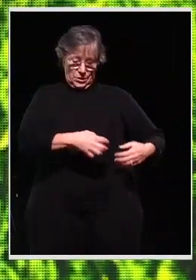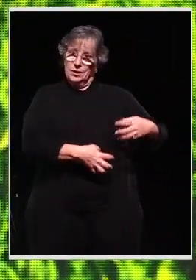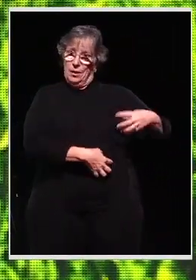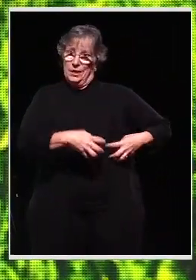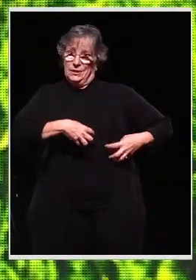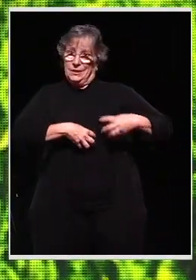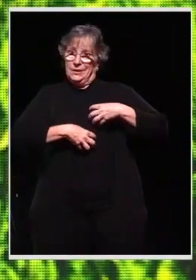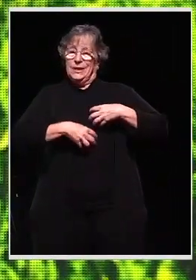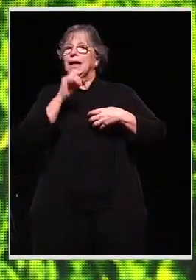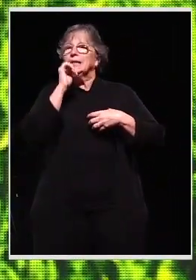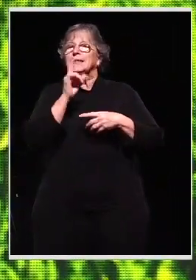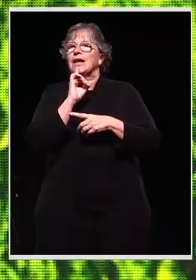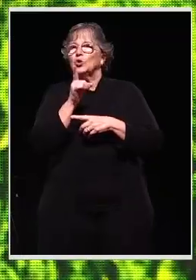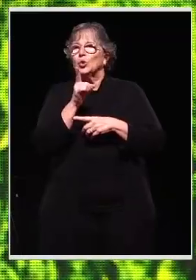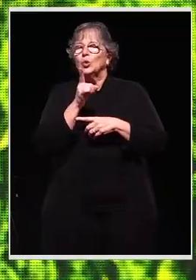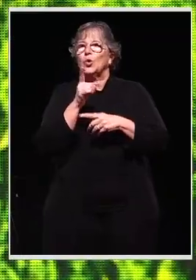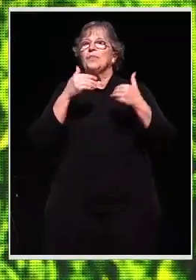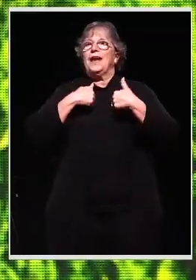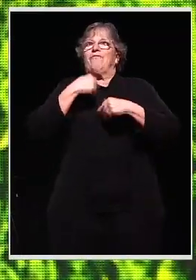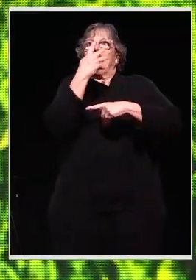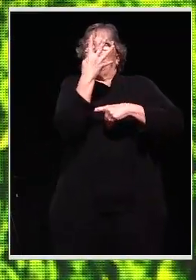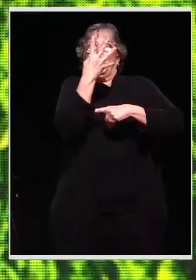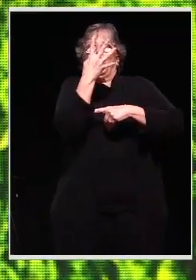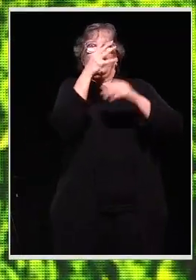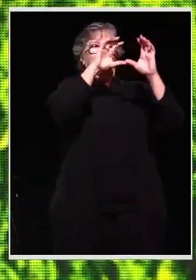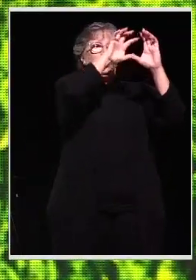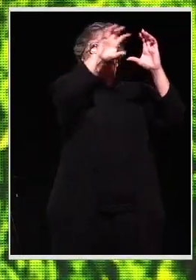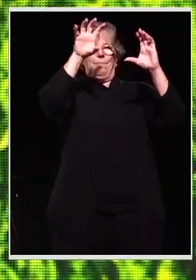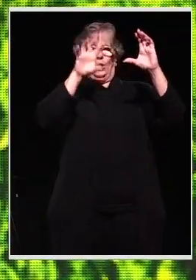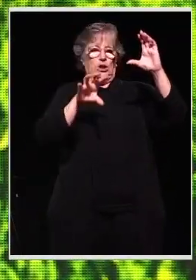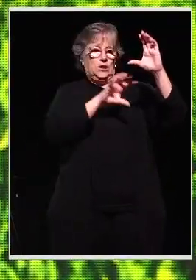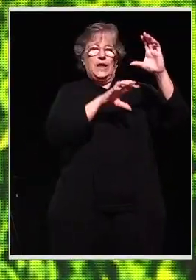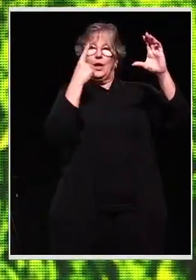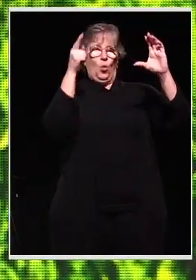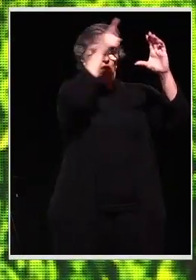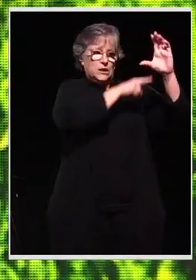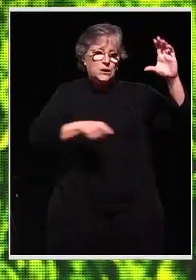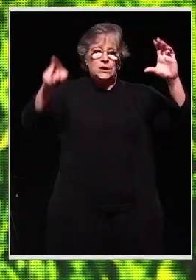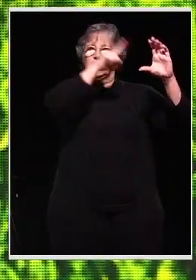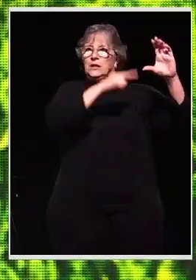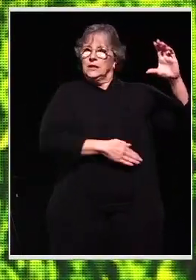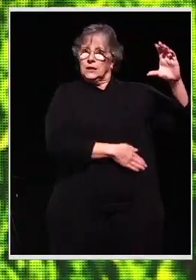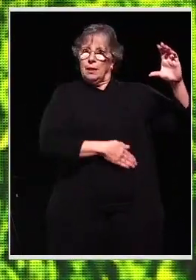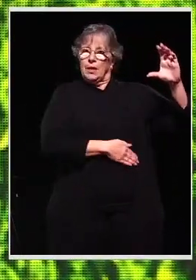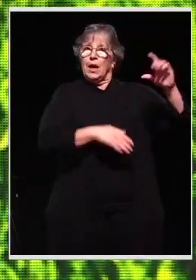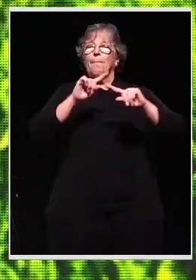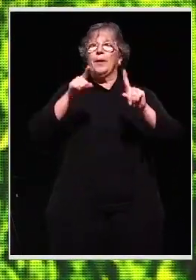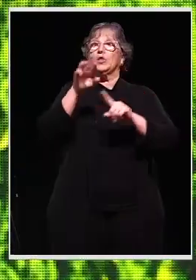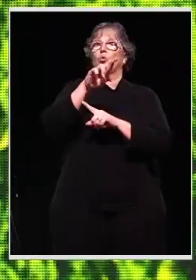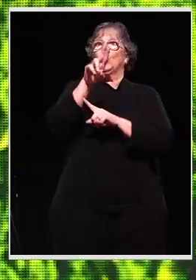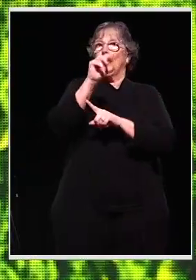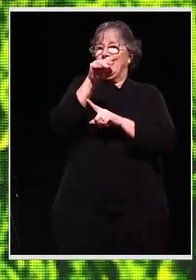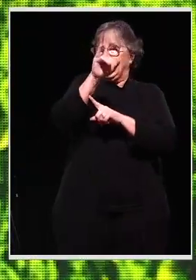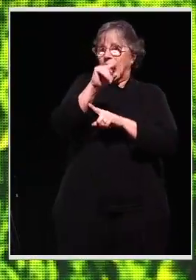true. They just have 4 chambers in one stomach. But the rumen, it's like the final frontier, like Star Trek, the